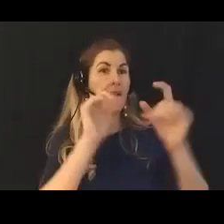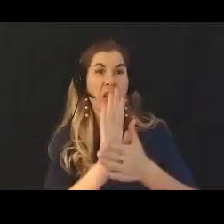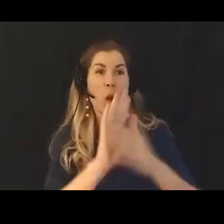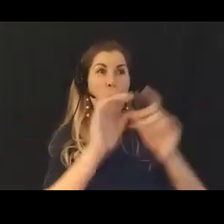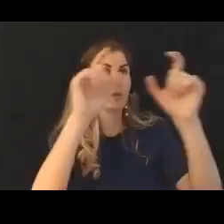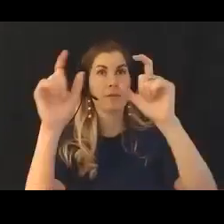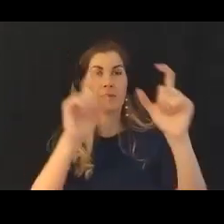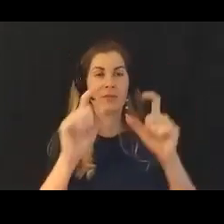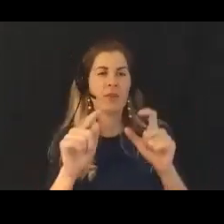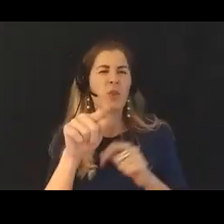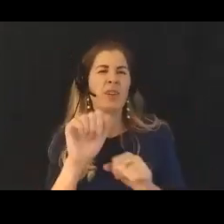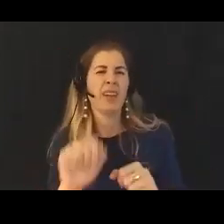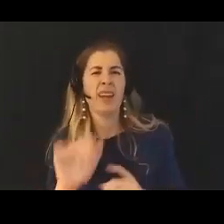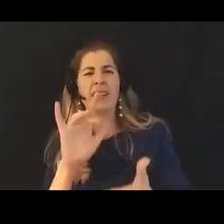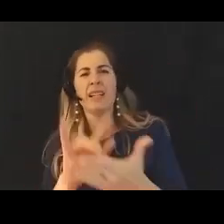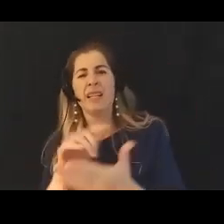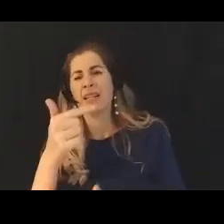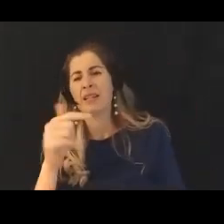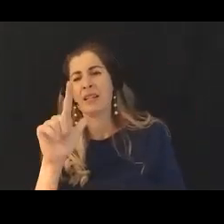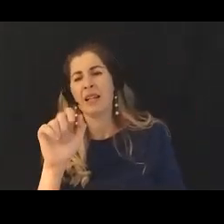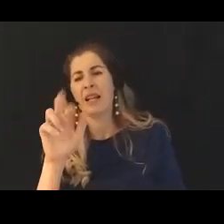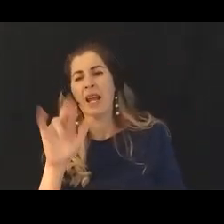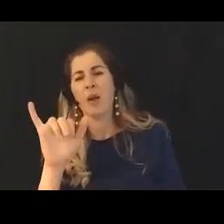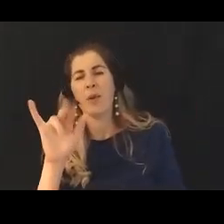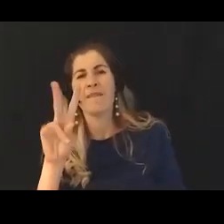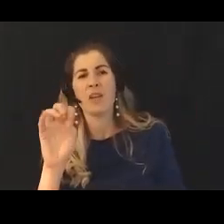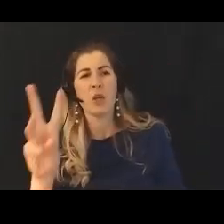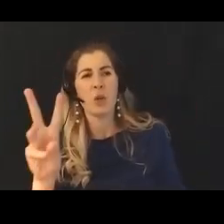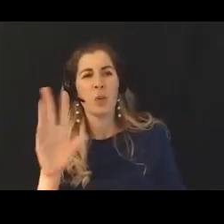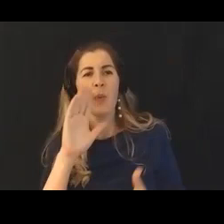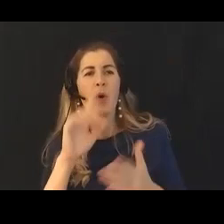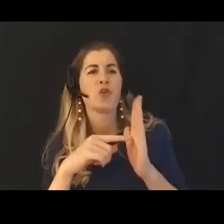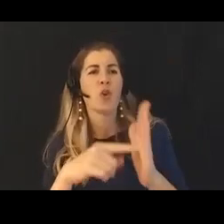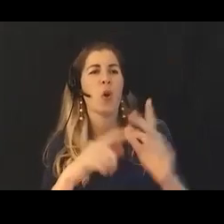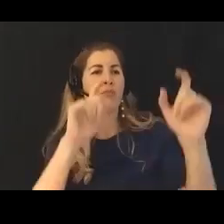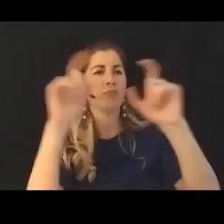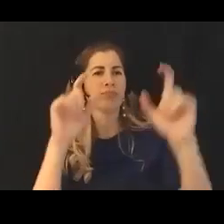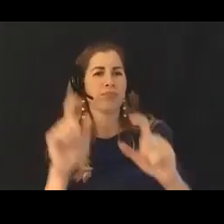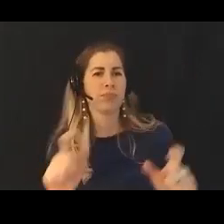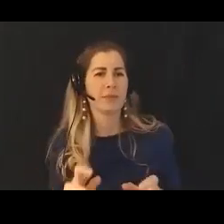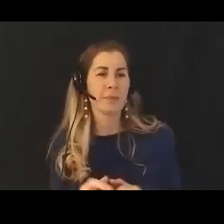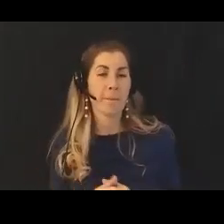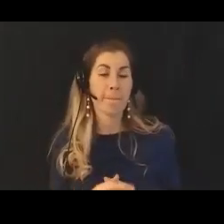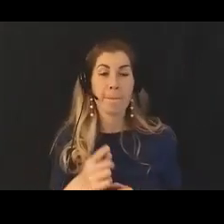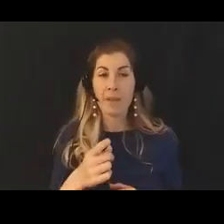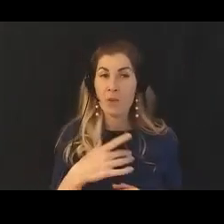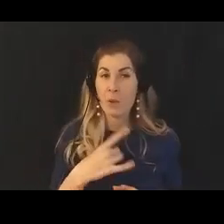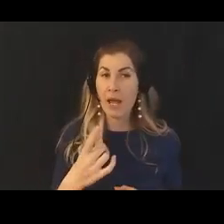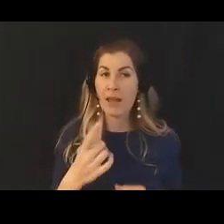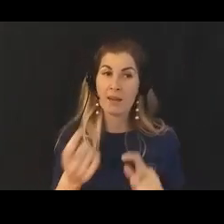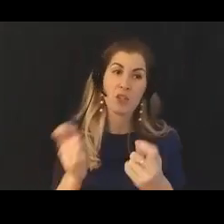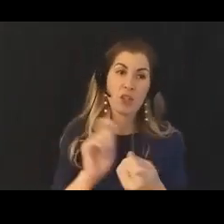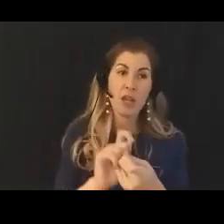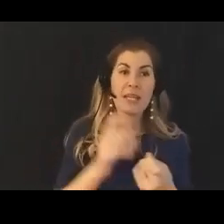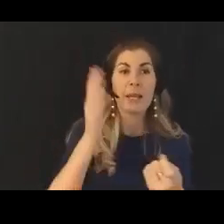can click on the top right of your screen where it says Gallery View, and that will show you everyone. If you'd like to come back just to Speaker View,